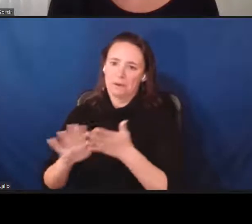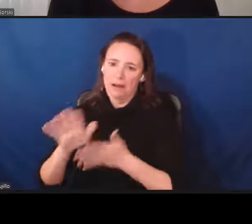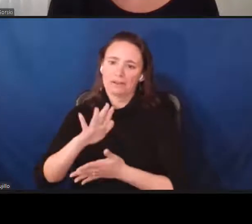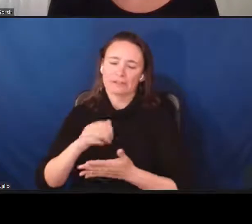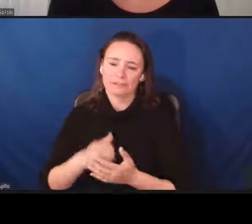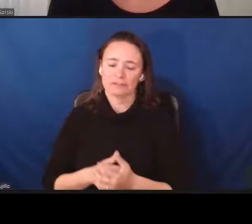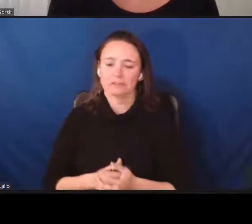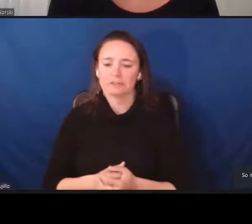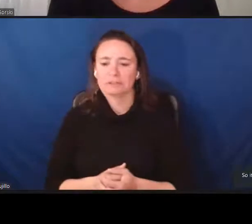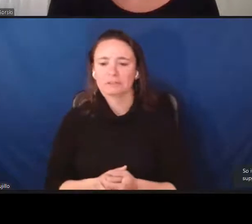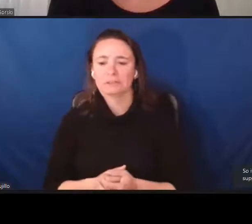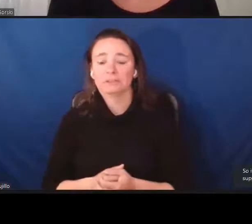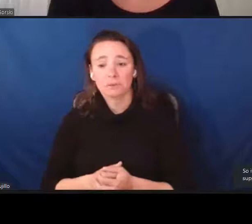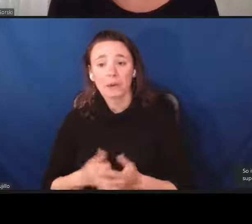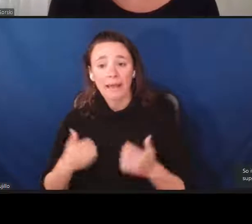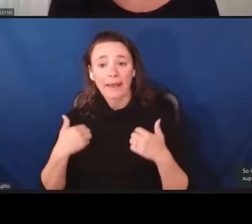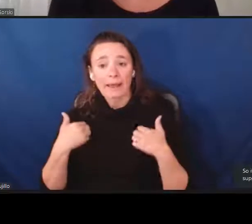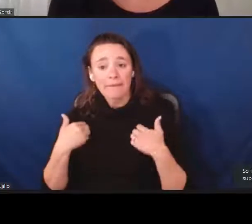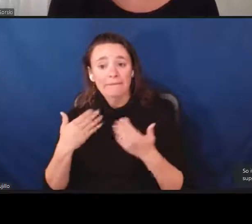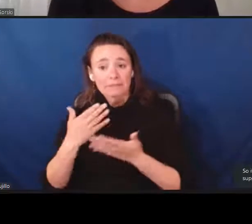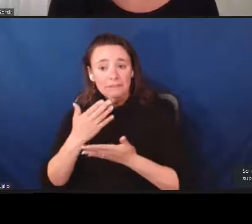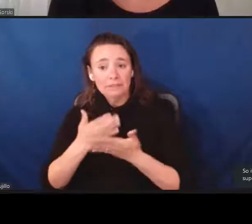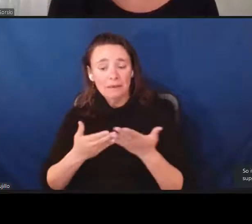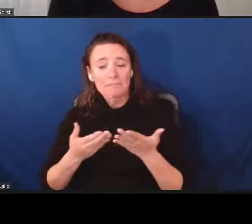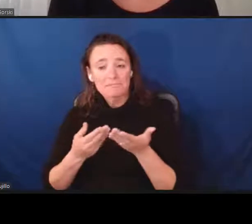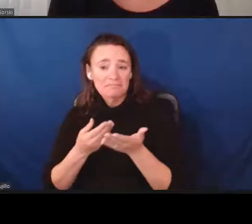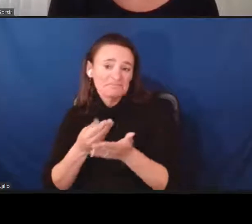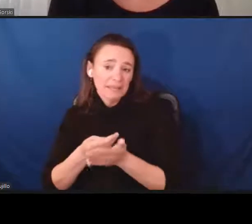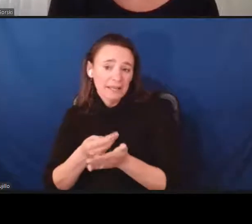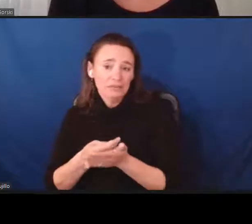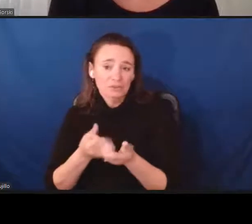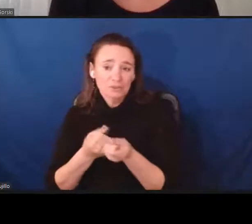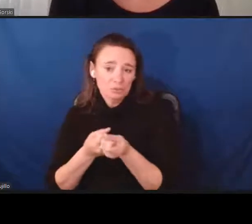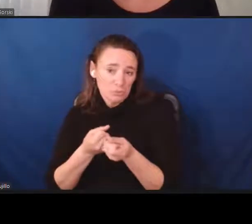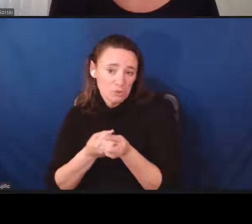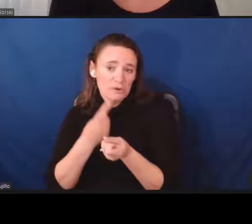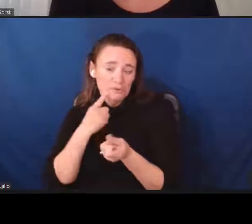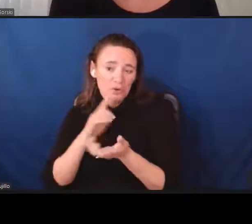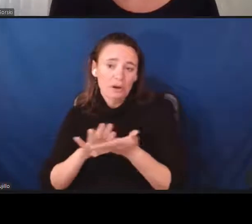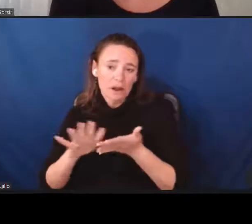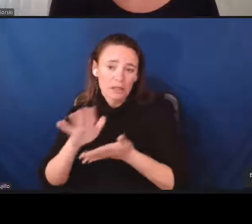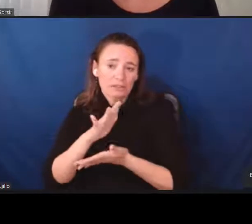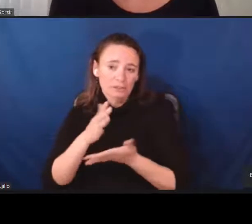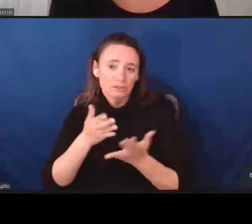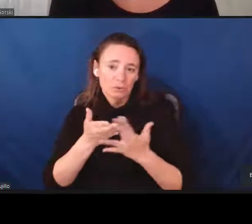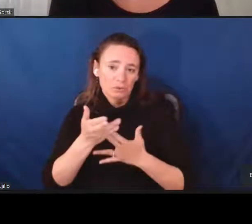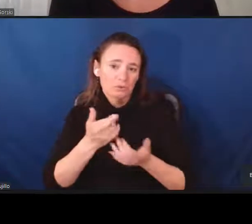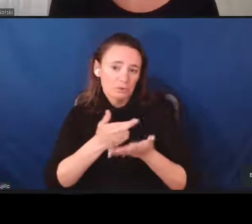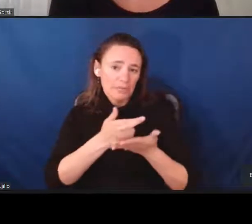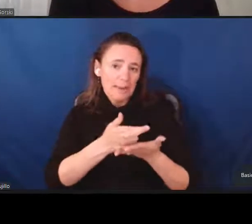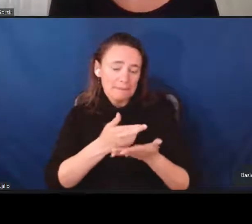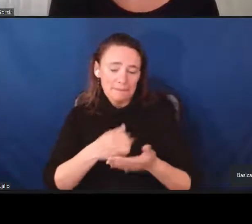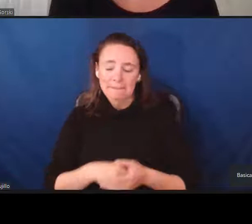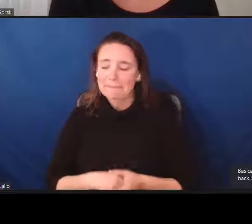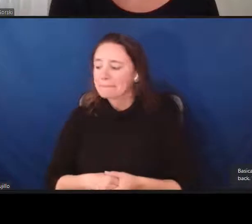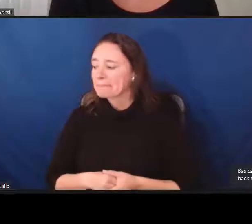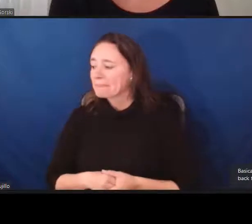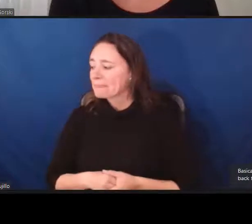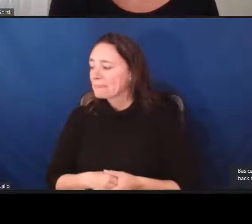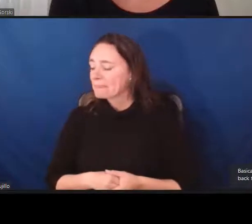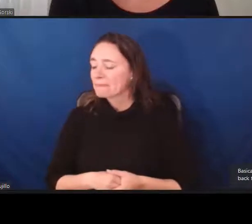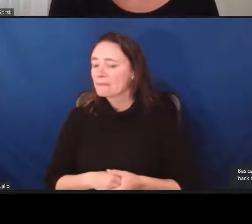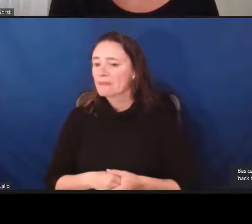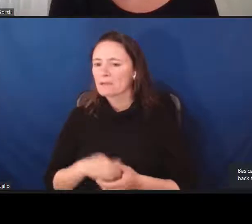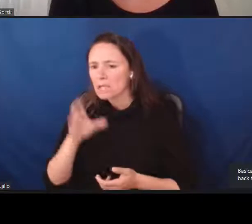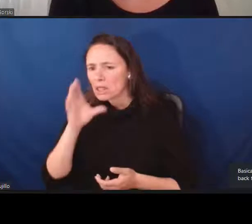had some financial support, basically, to go to college. And I was searching. Back then, we didn't have the